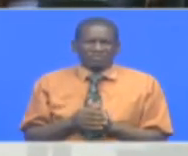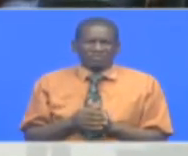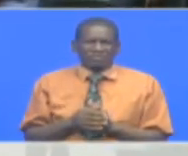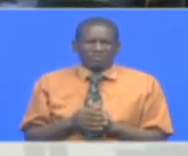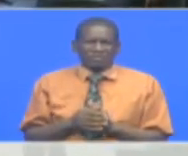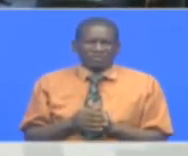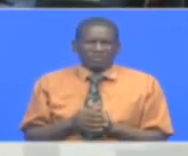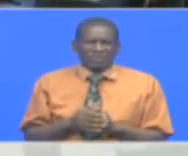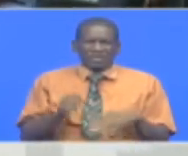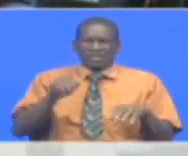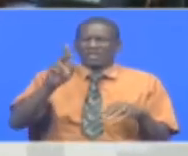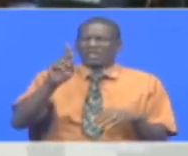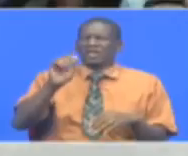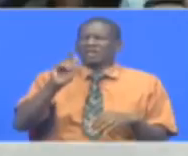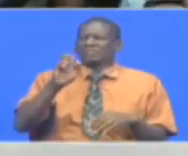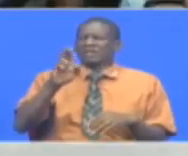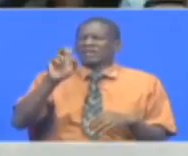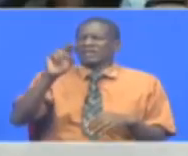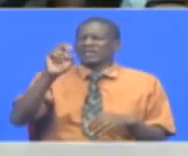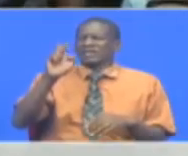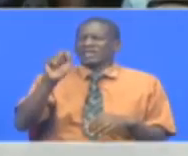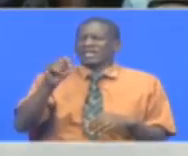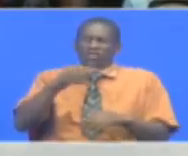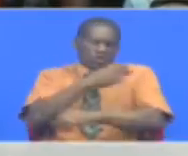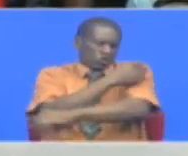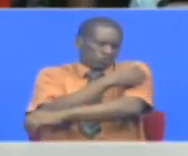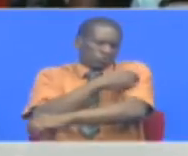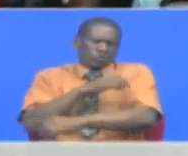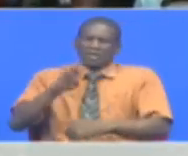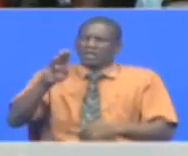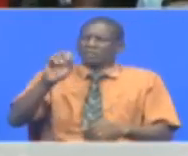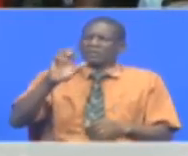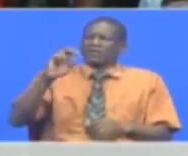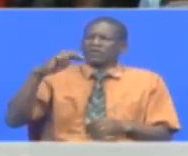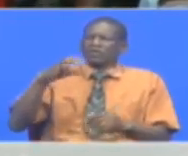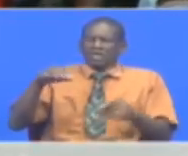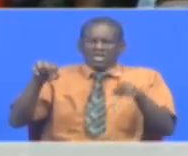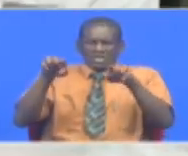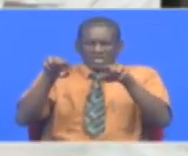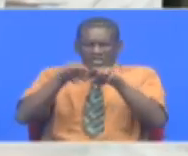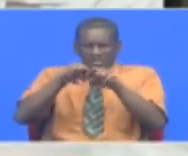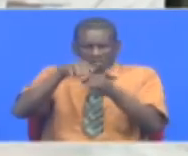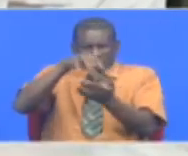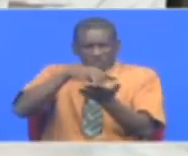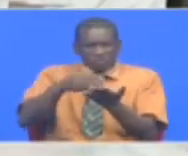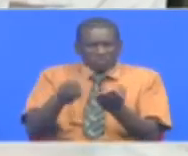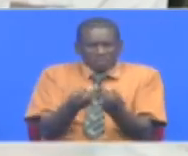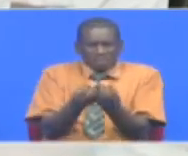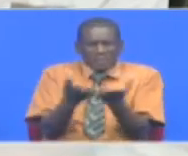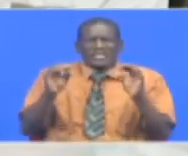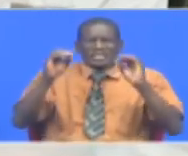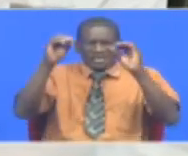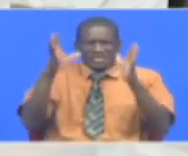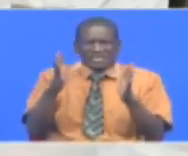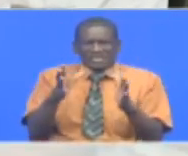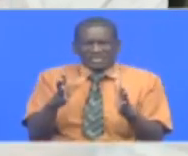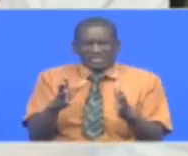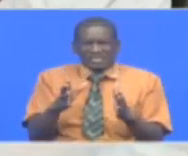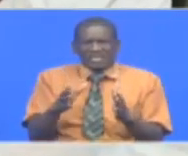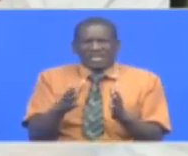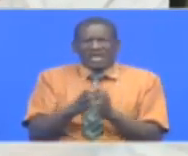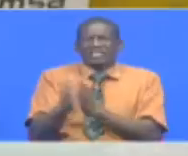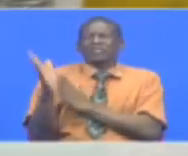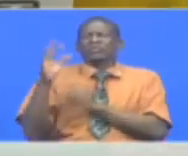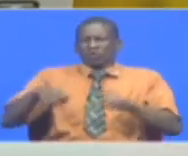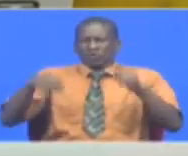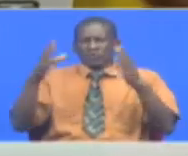At the Kabarnet Referral Hospital in Baringo, the situation was similar, as thousands of teachers and security forces